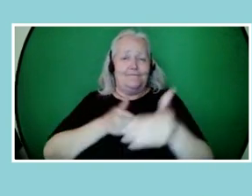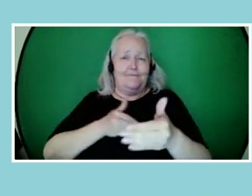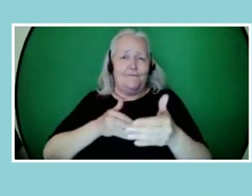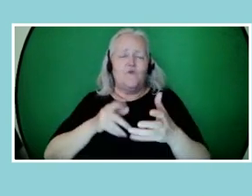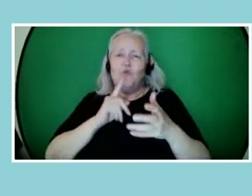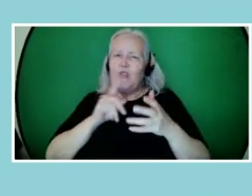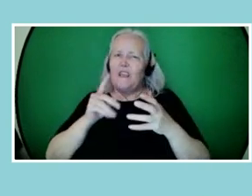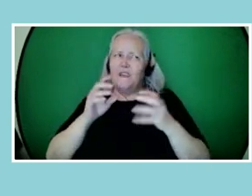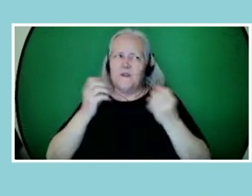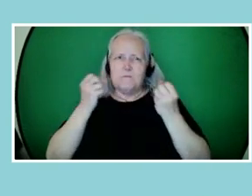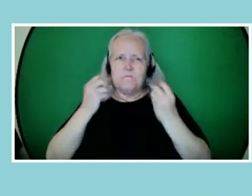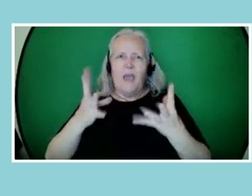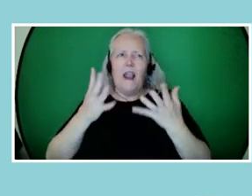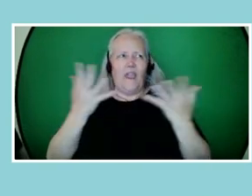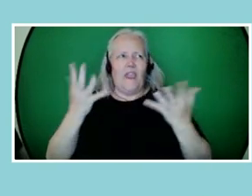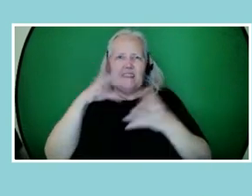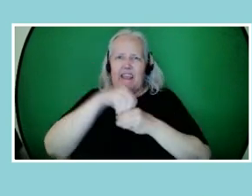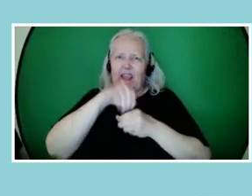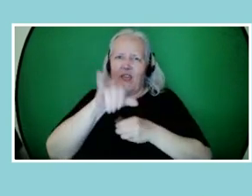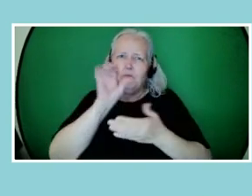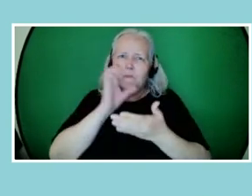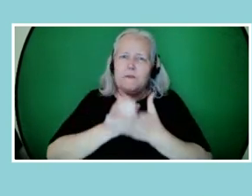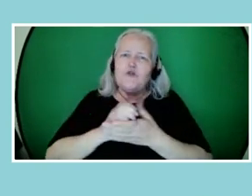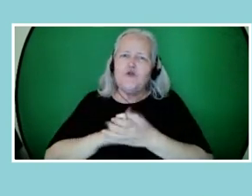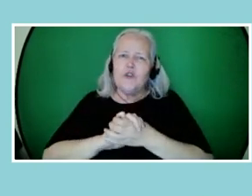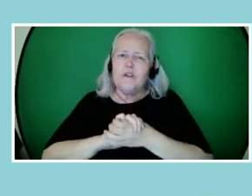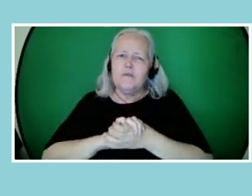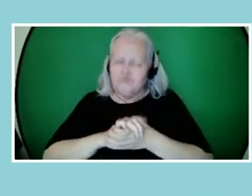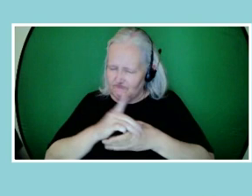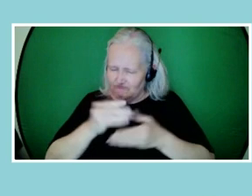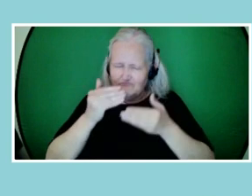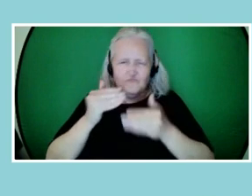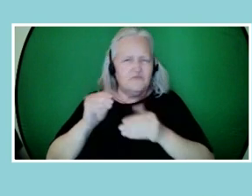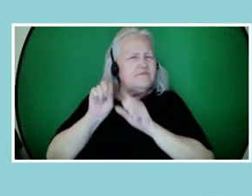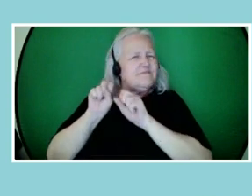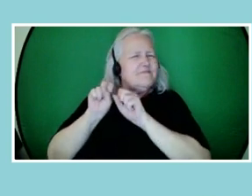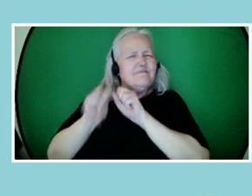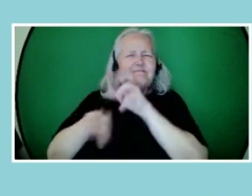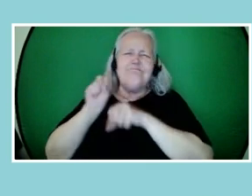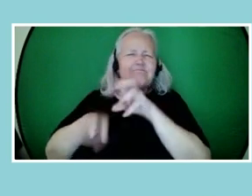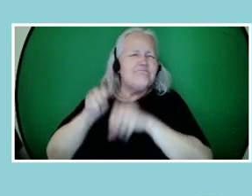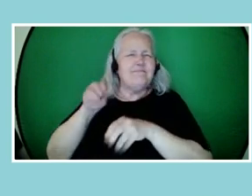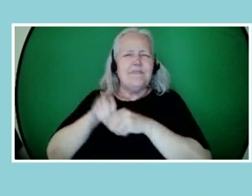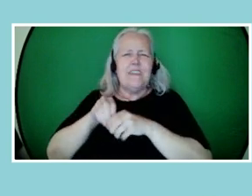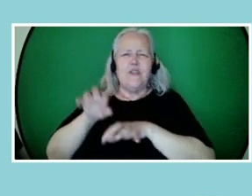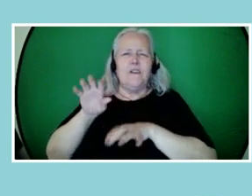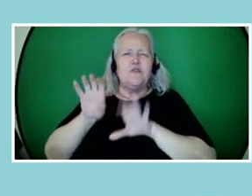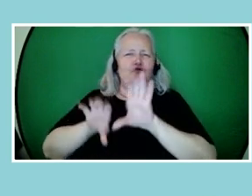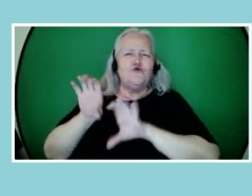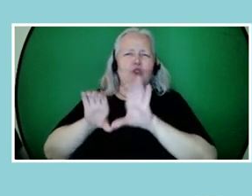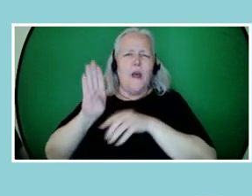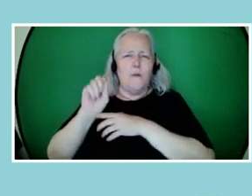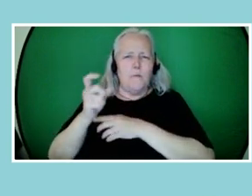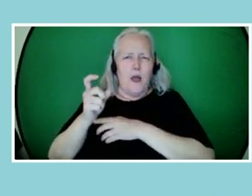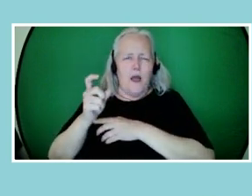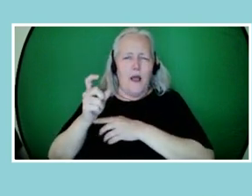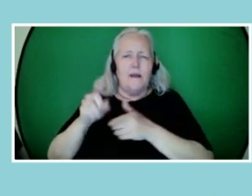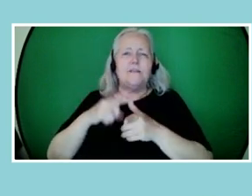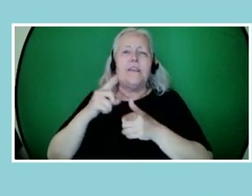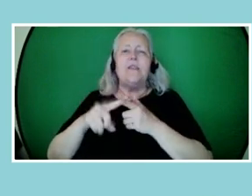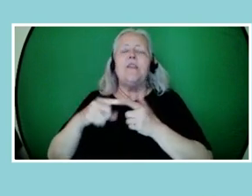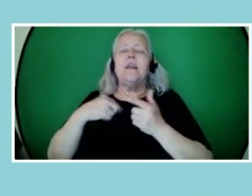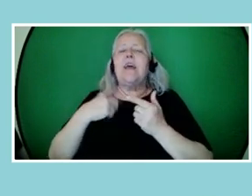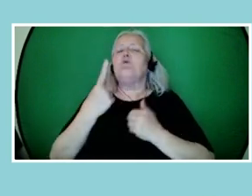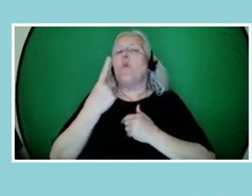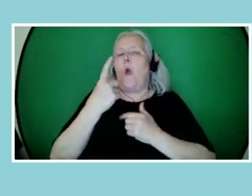scene. So feel free to throw anything in the chat box, and then I want to go and move to one more image. So